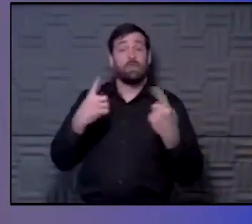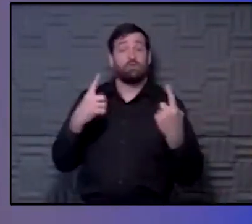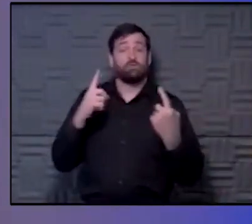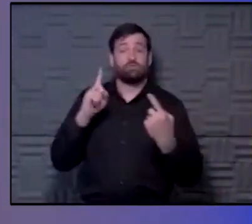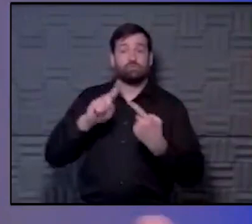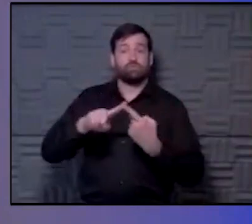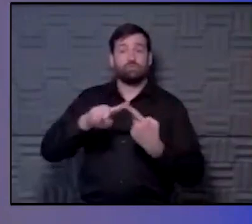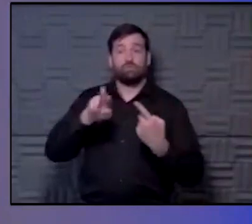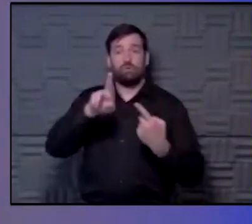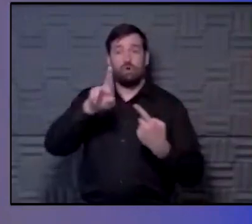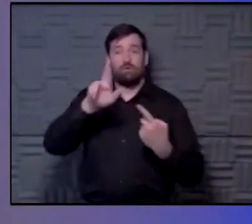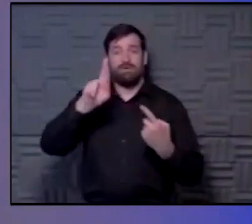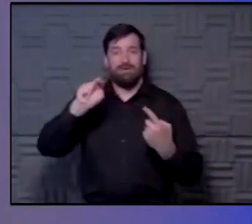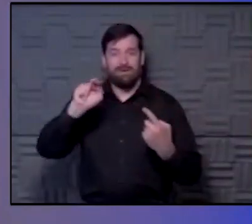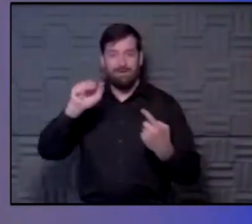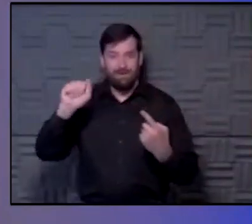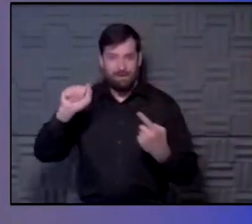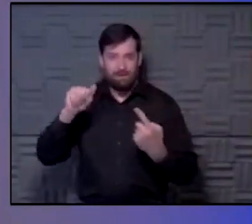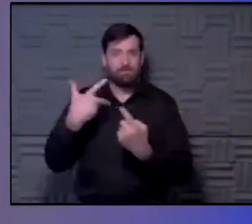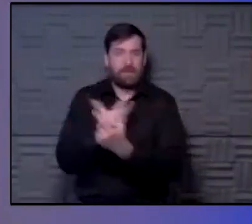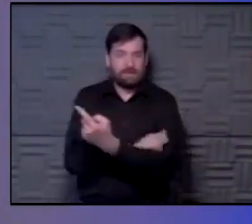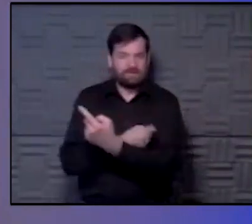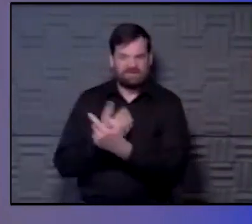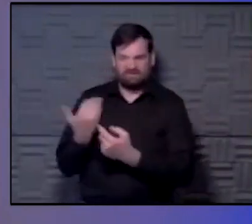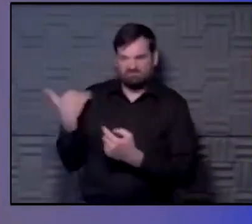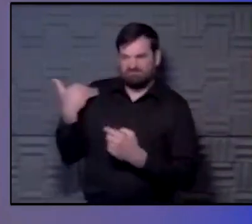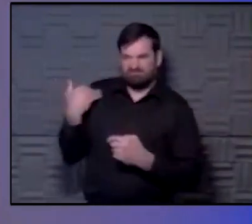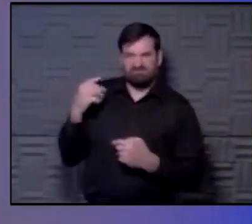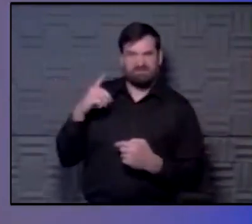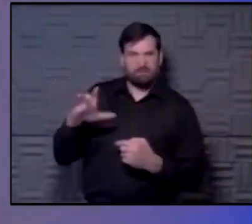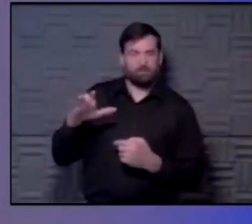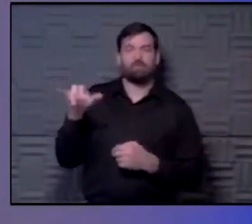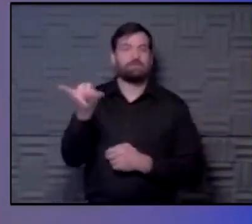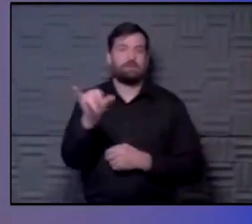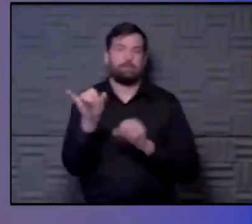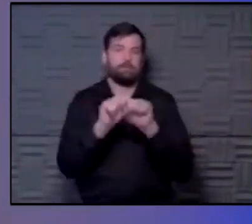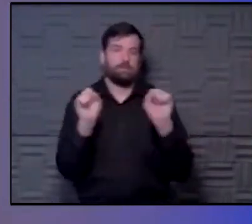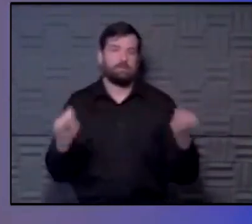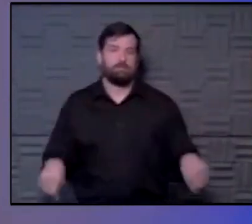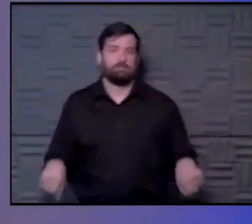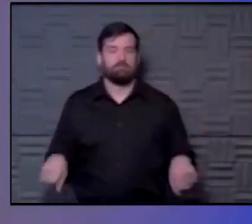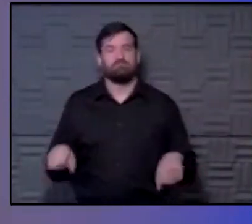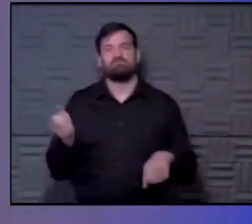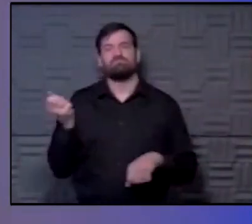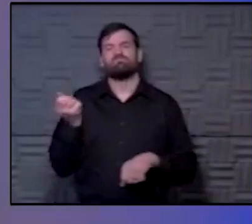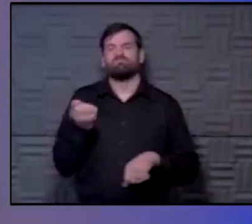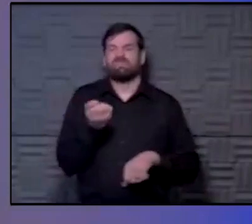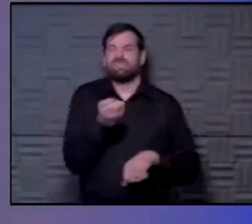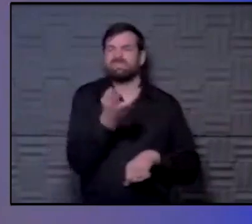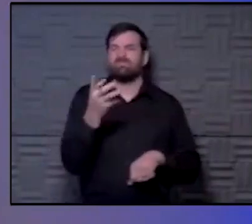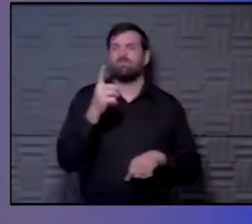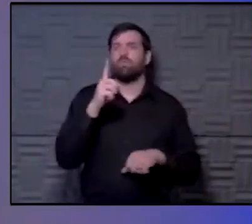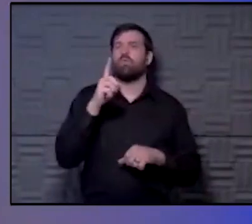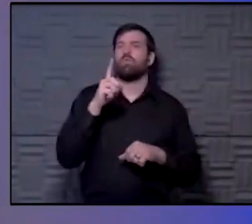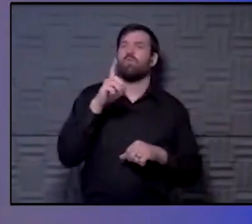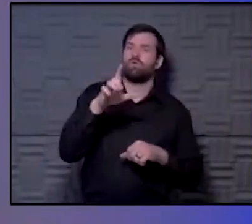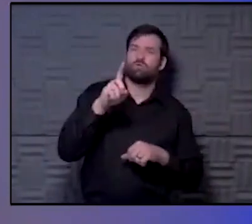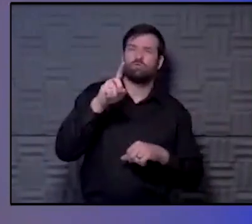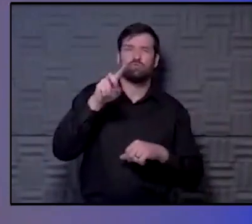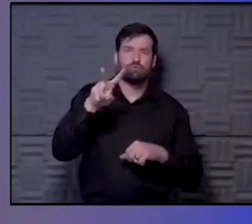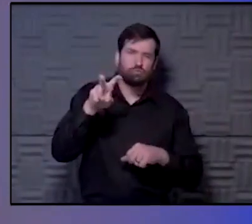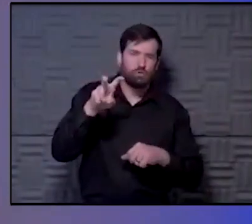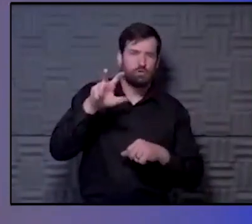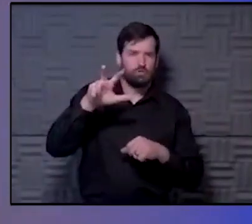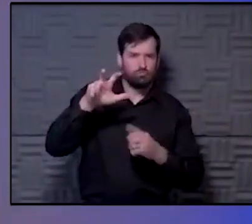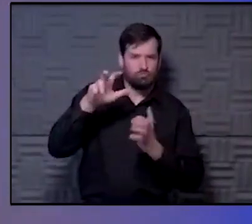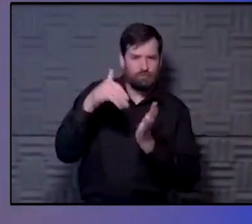to the RNA vaccines in December through the same system. It's 1 in several hundred thousand, so it worked for that as well.